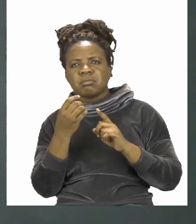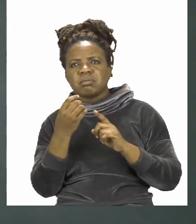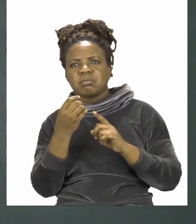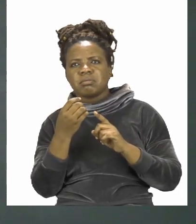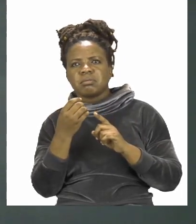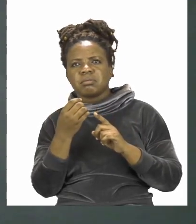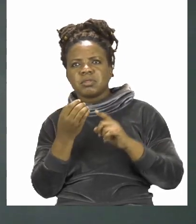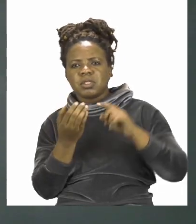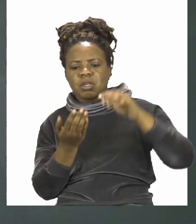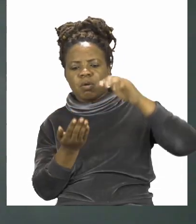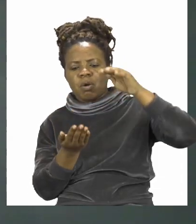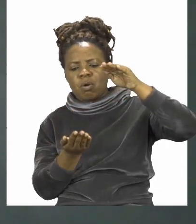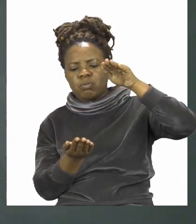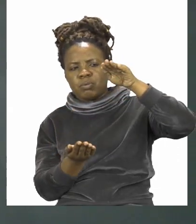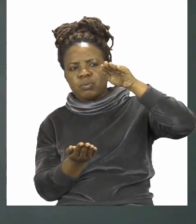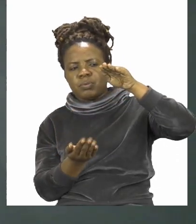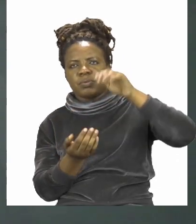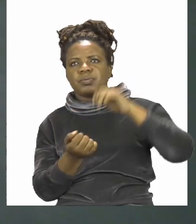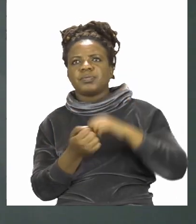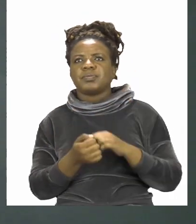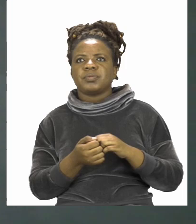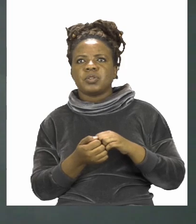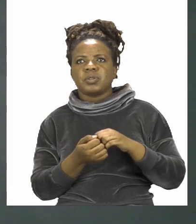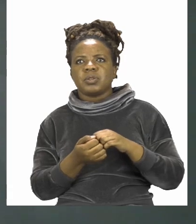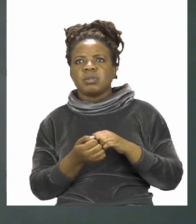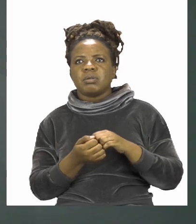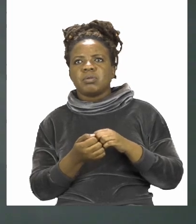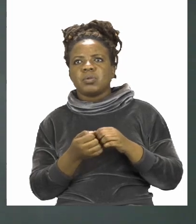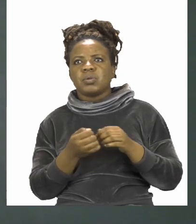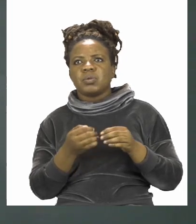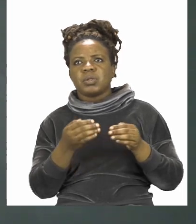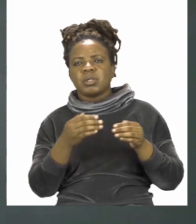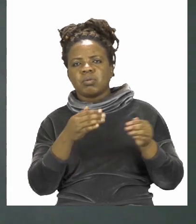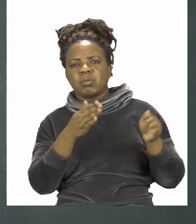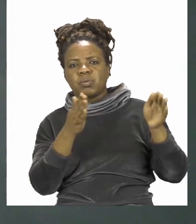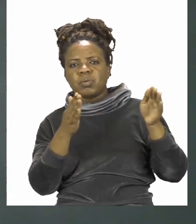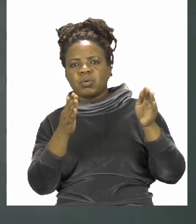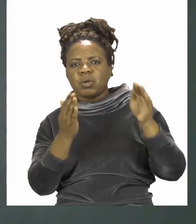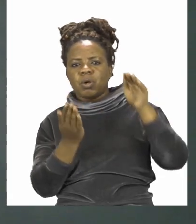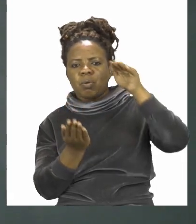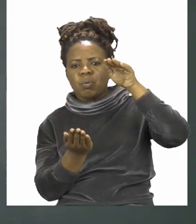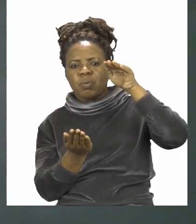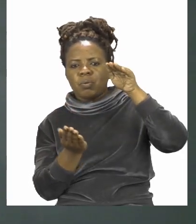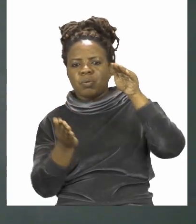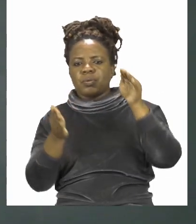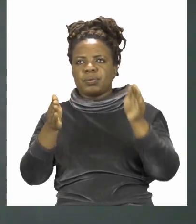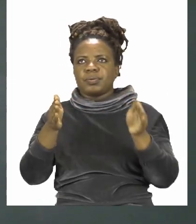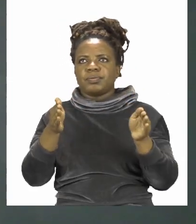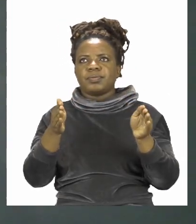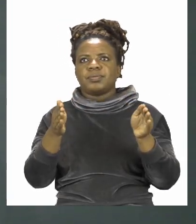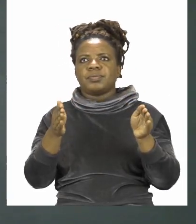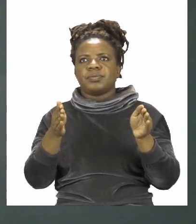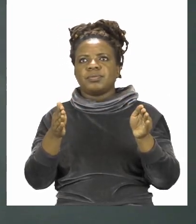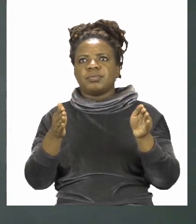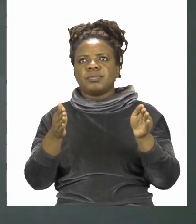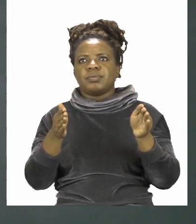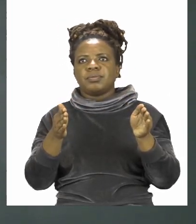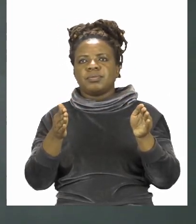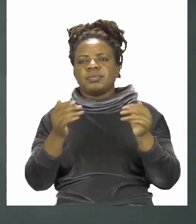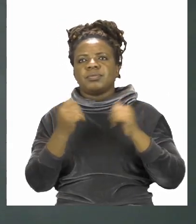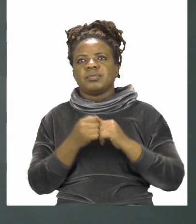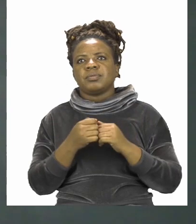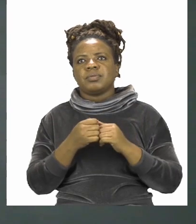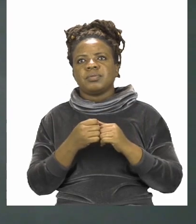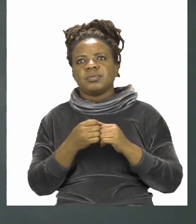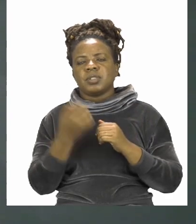a cylinder this way, which is upright, or lying down. A cylinder has two